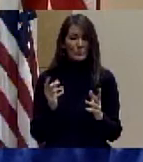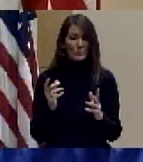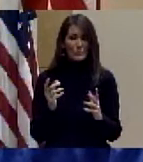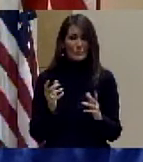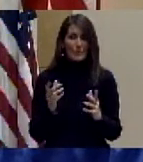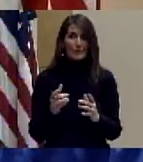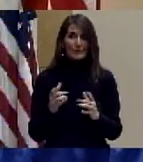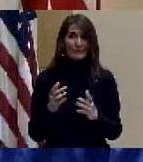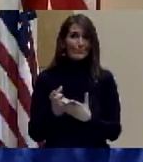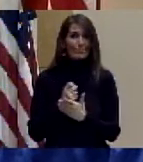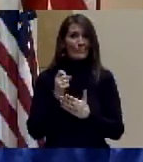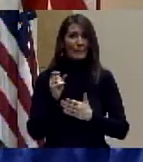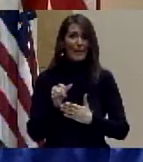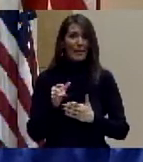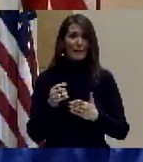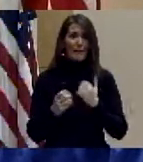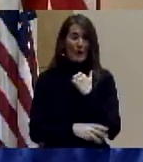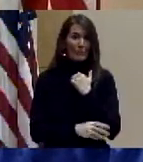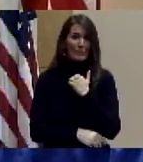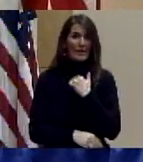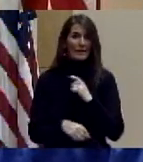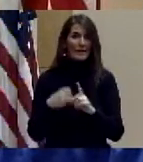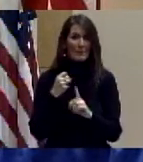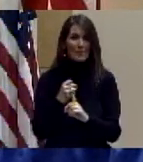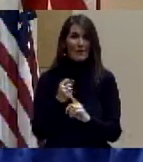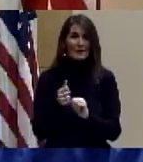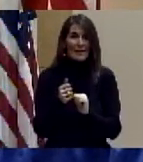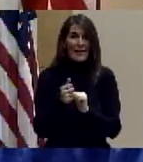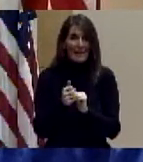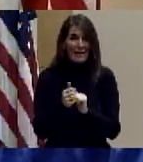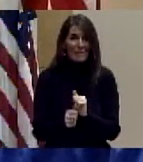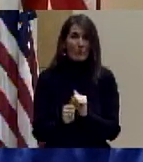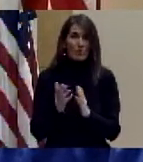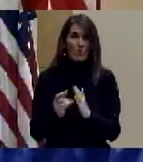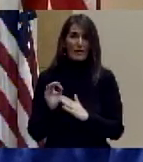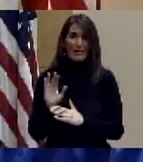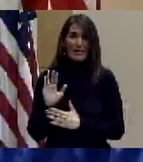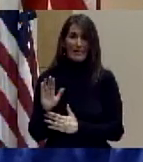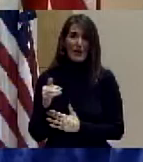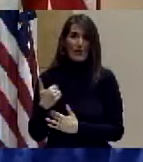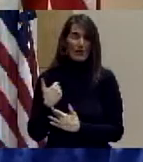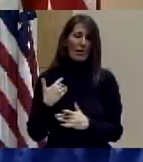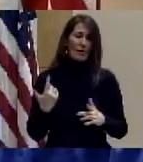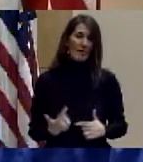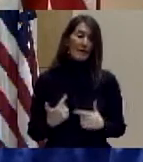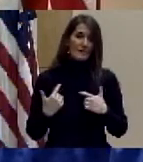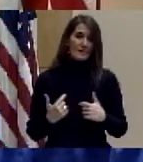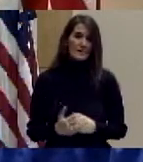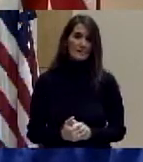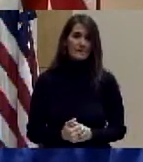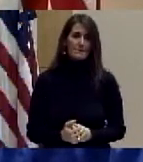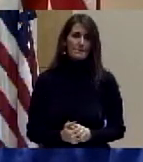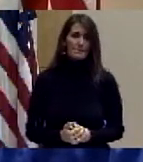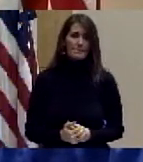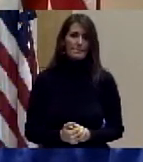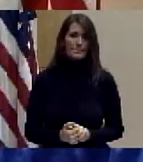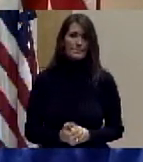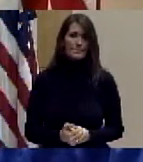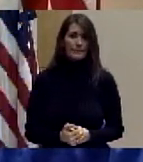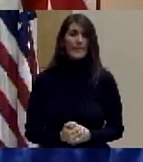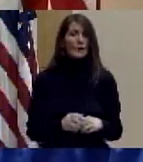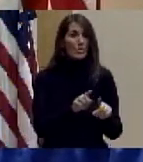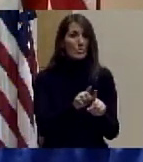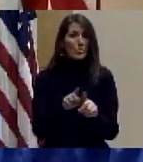that impacts every single aspect of their young lives. And again, make